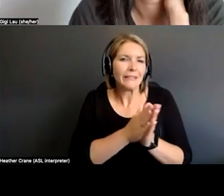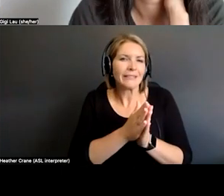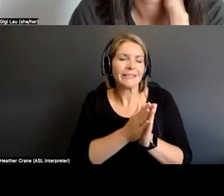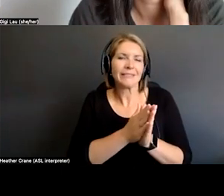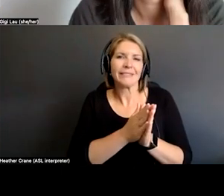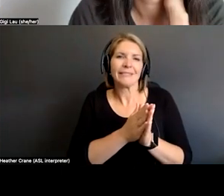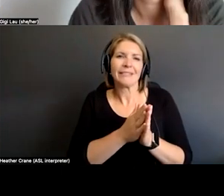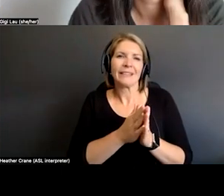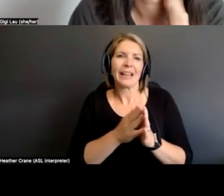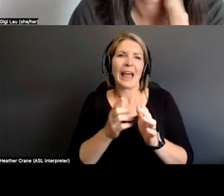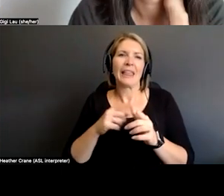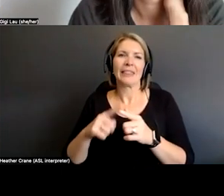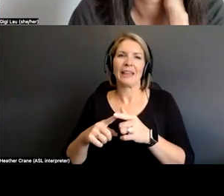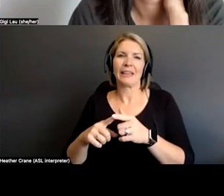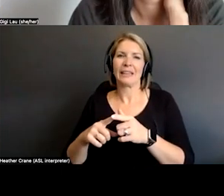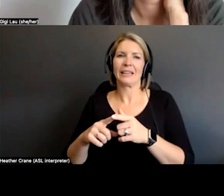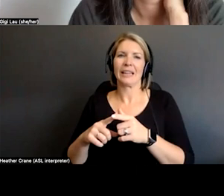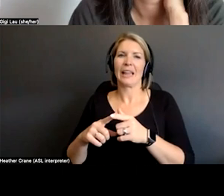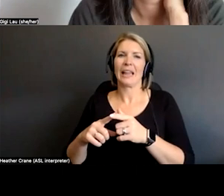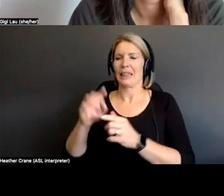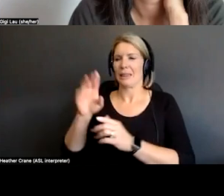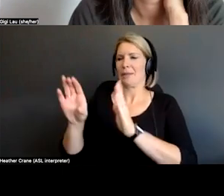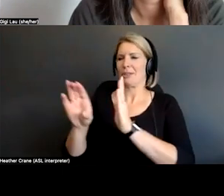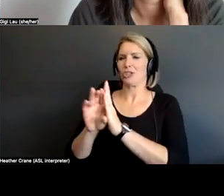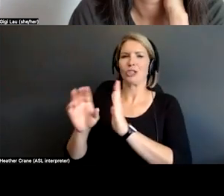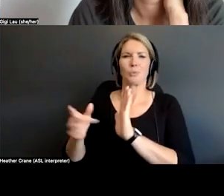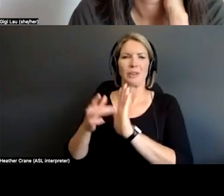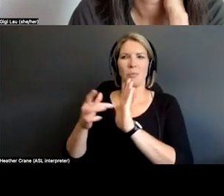heavy lifting and filling in the blanks that the title